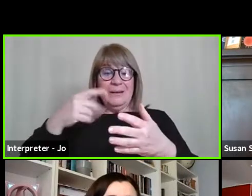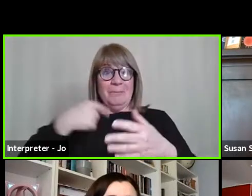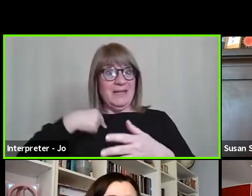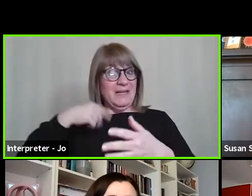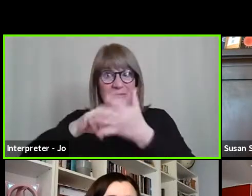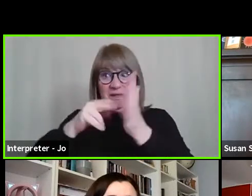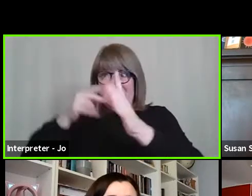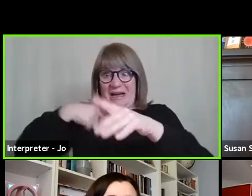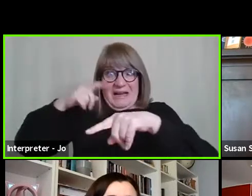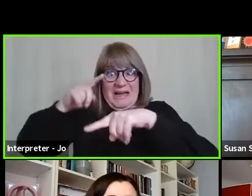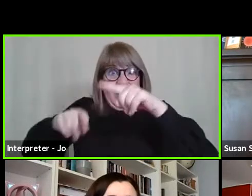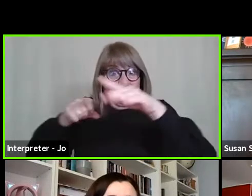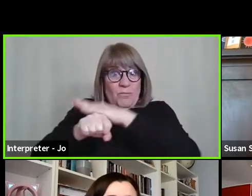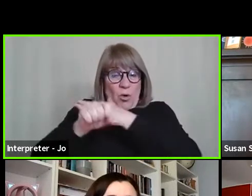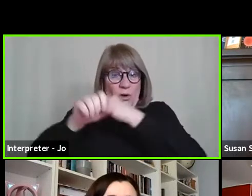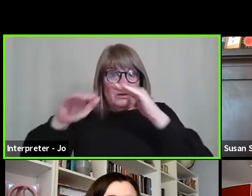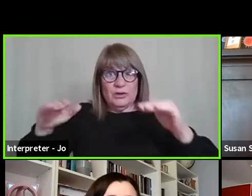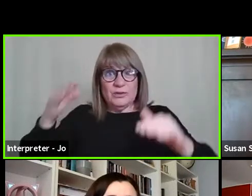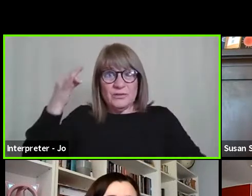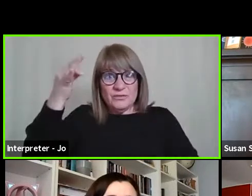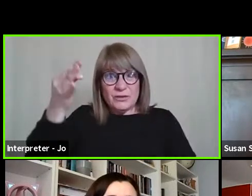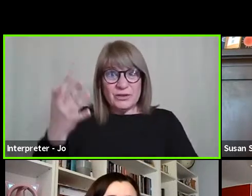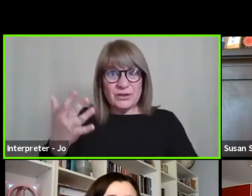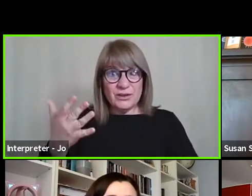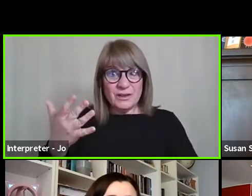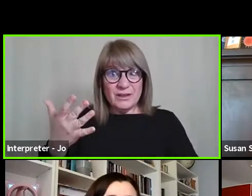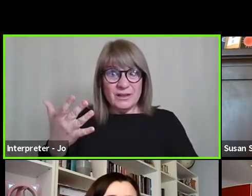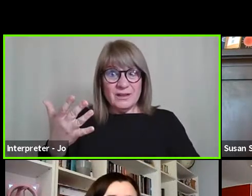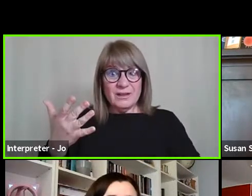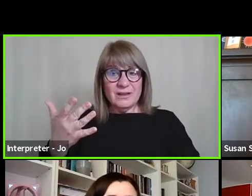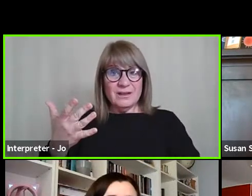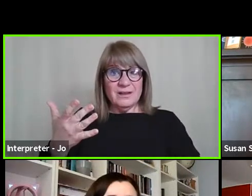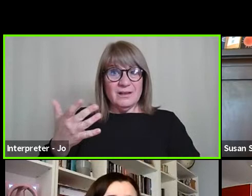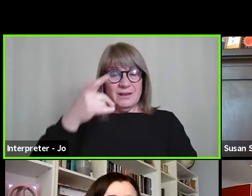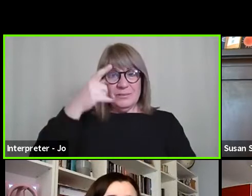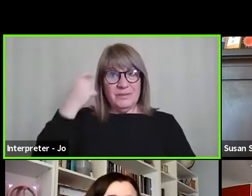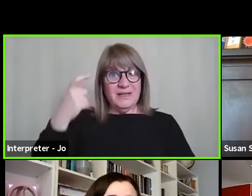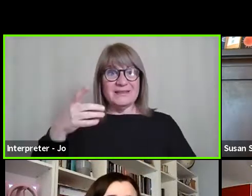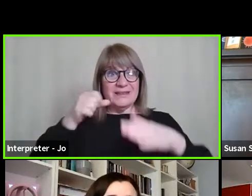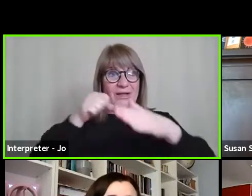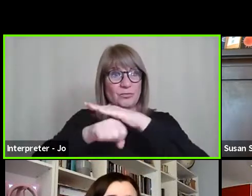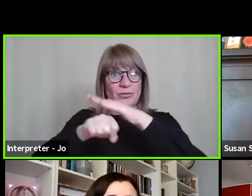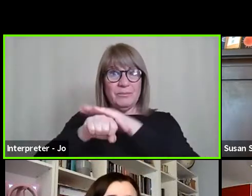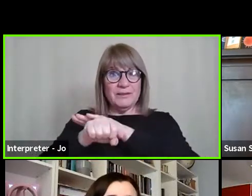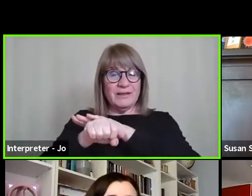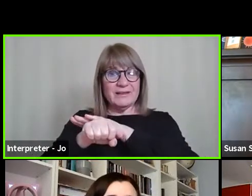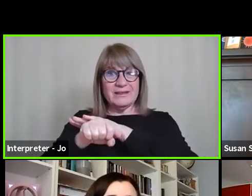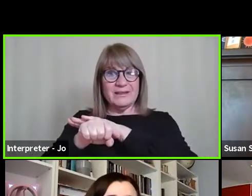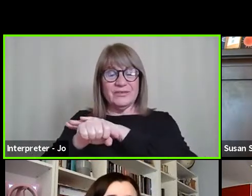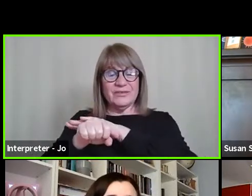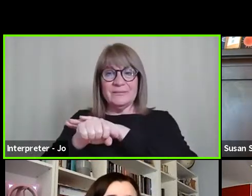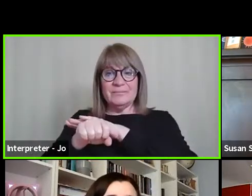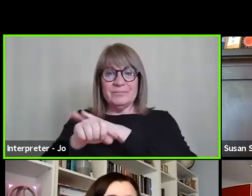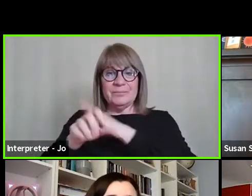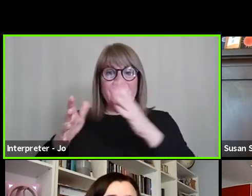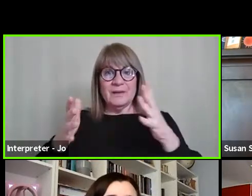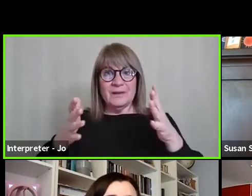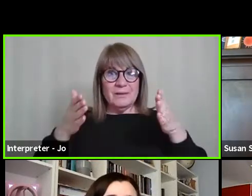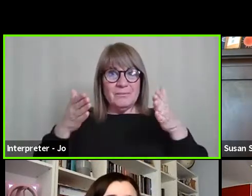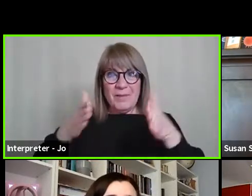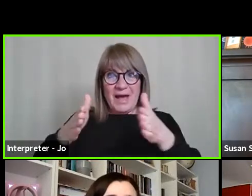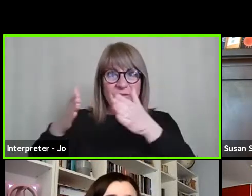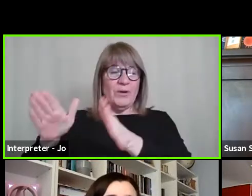targeted for that kind of sterilization because their reproductive capacity would have been all the more devalued um